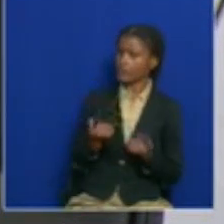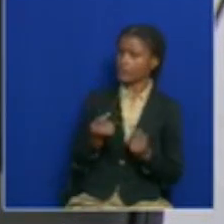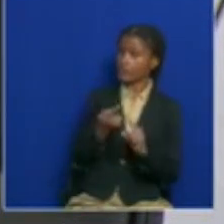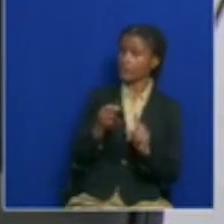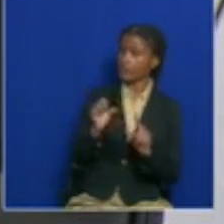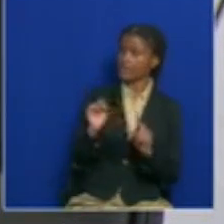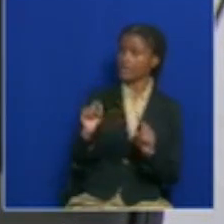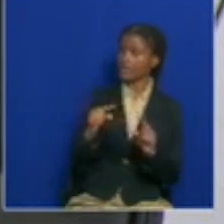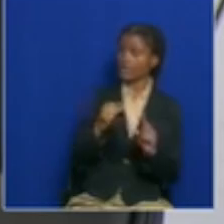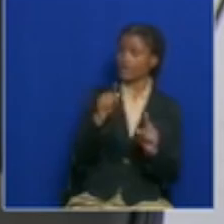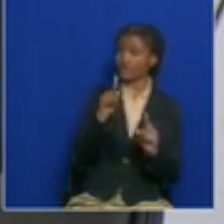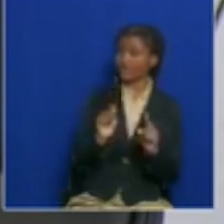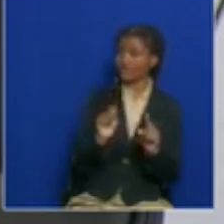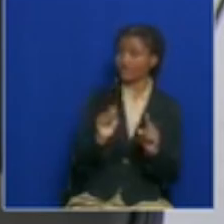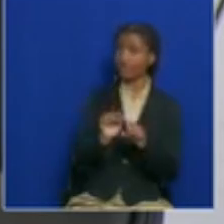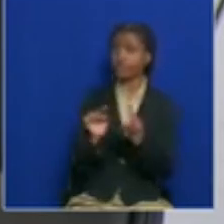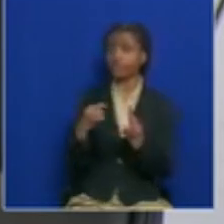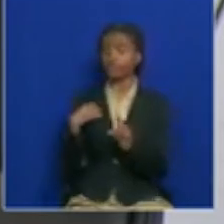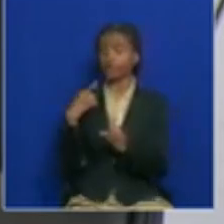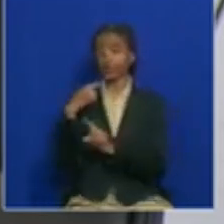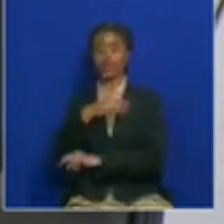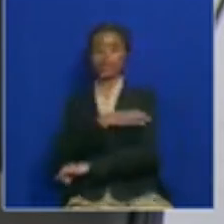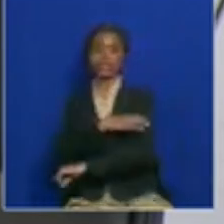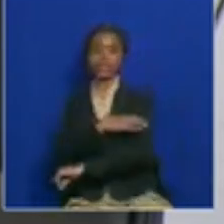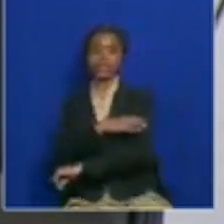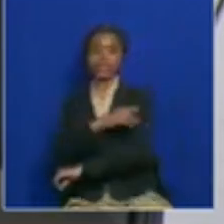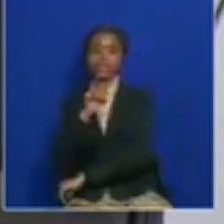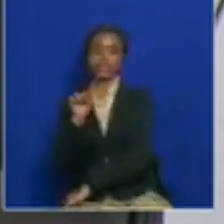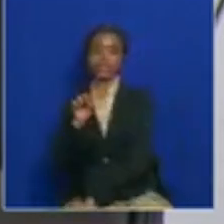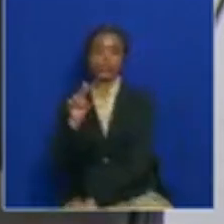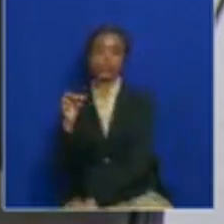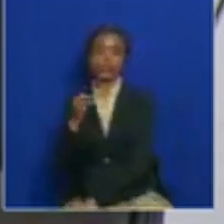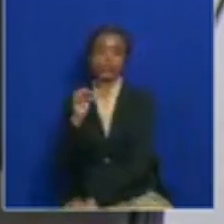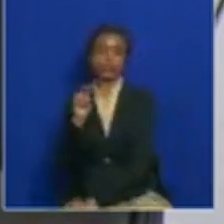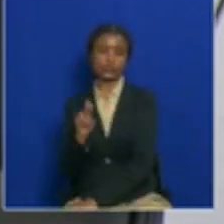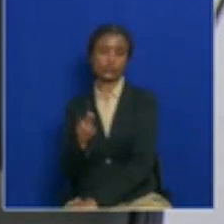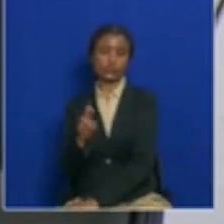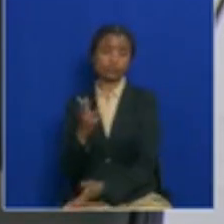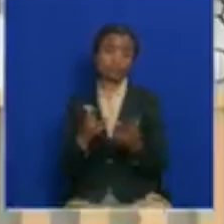or what. So I couldn't comment on this, not knowing whether it's a mistake or not.